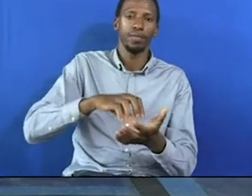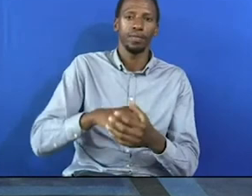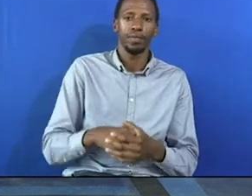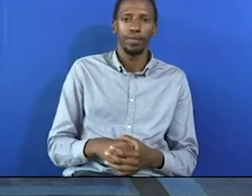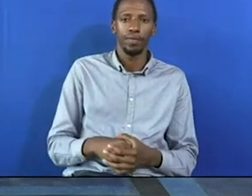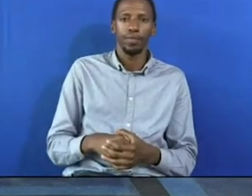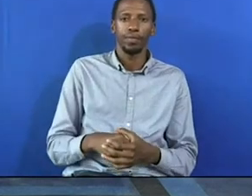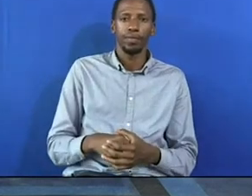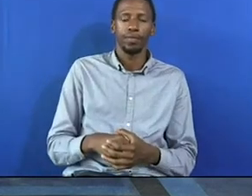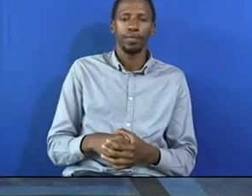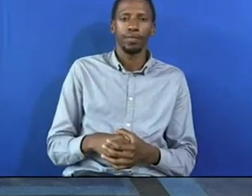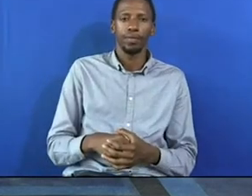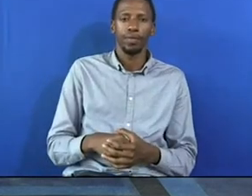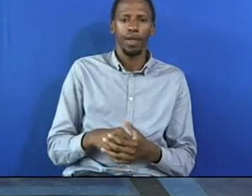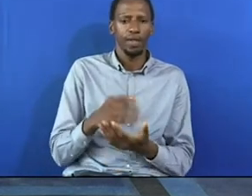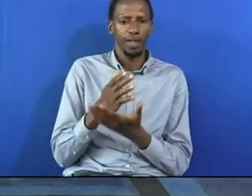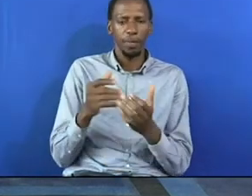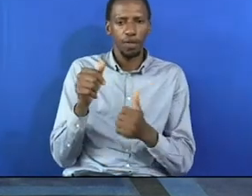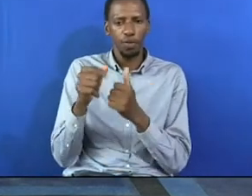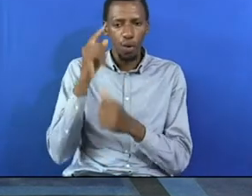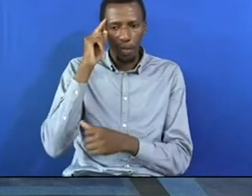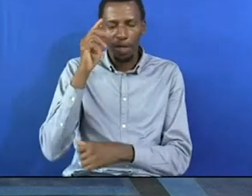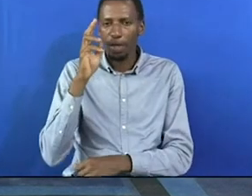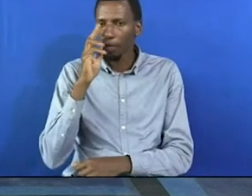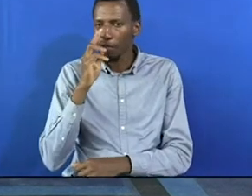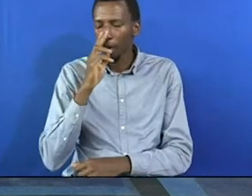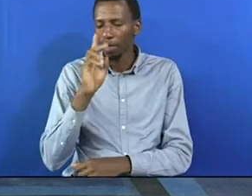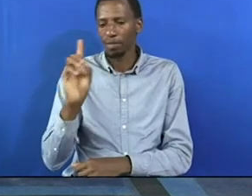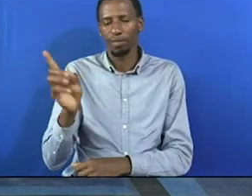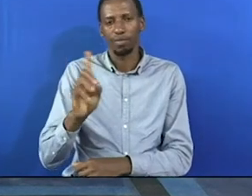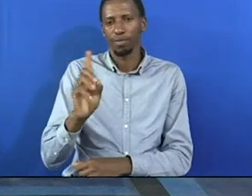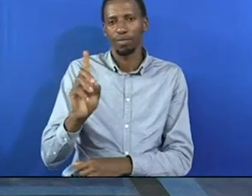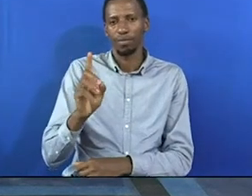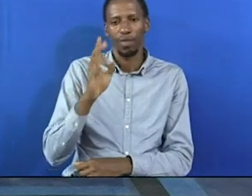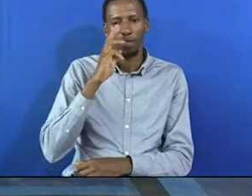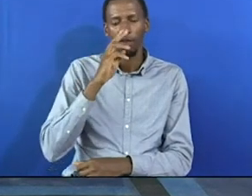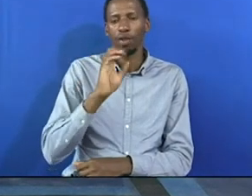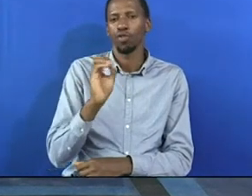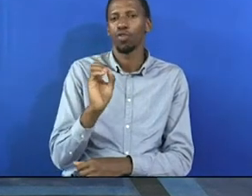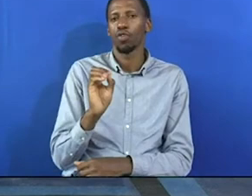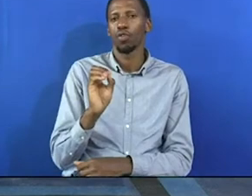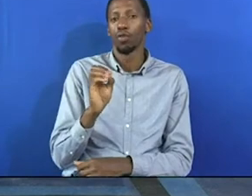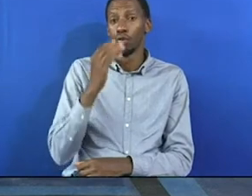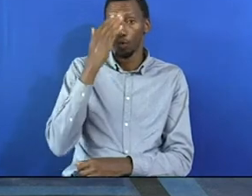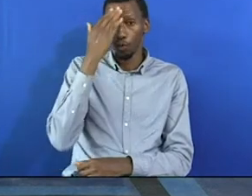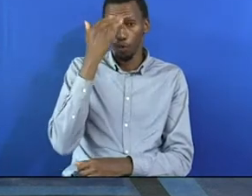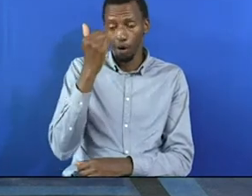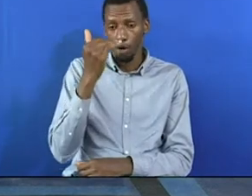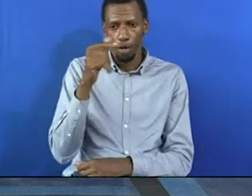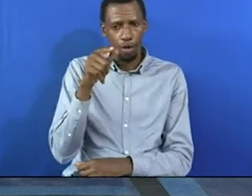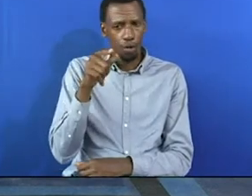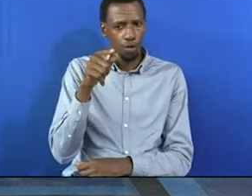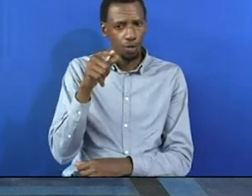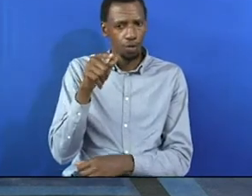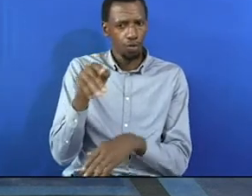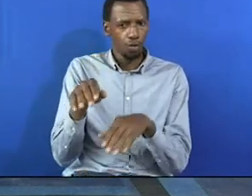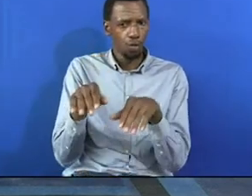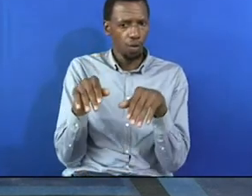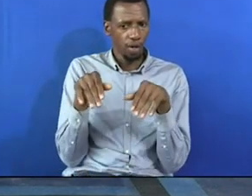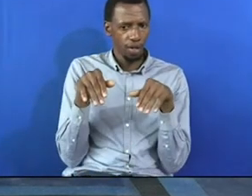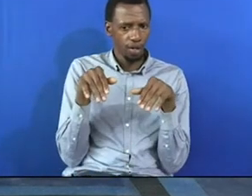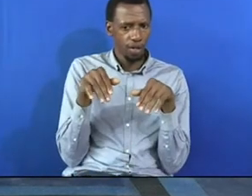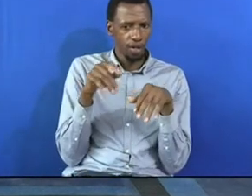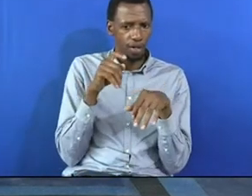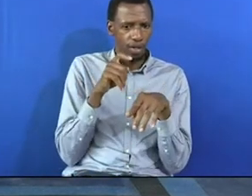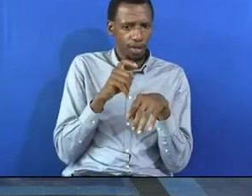Sometimes what you think is a light note is not a light note because it sinks. That you waited when everybody was seated,